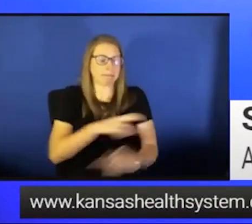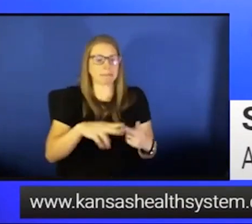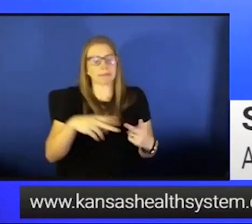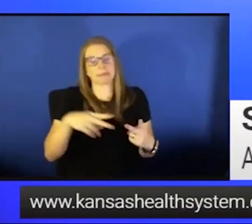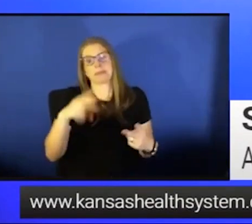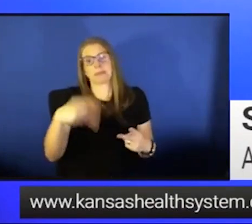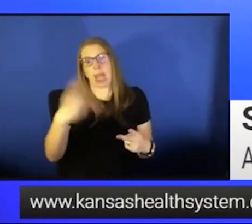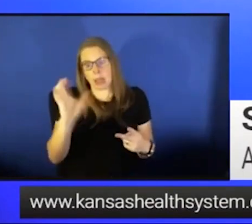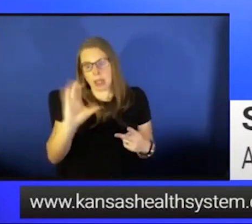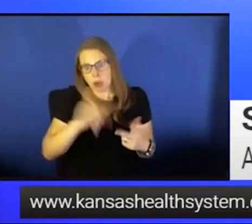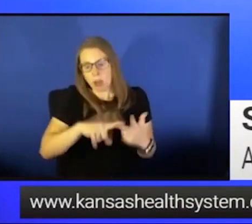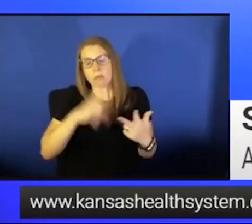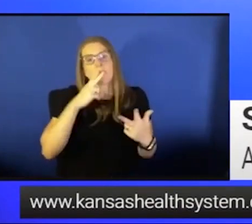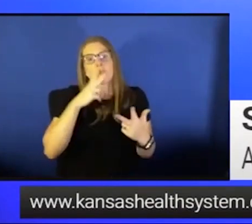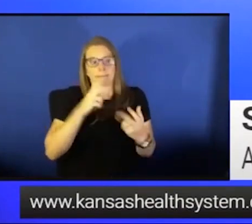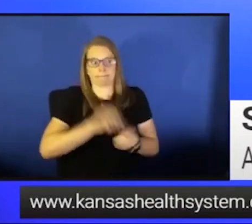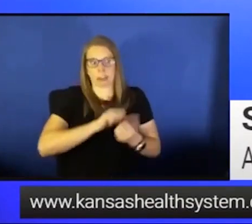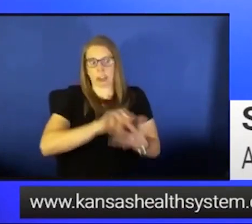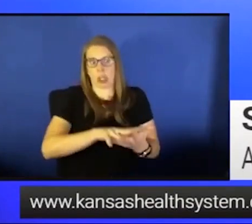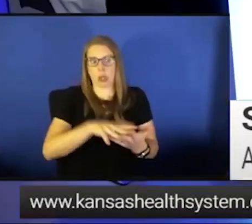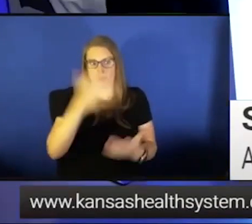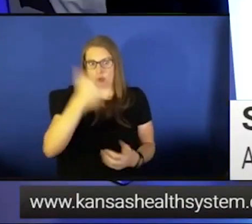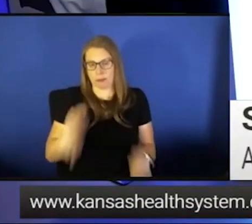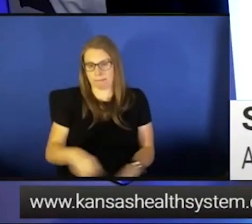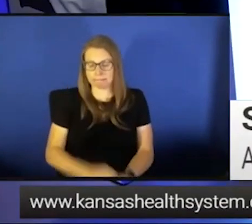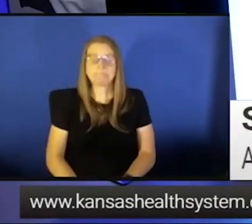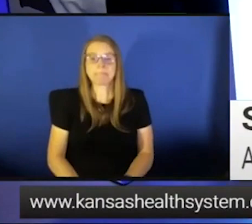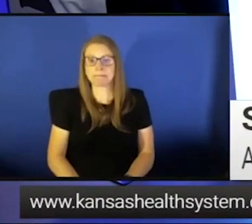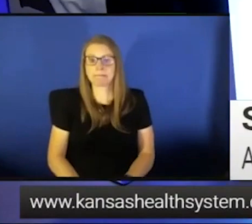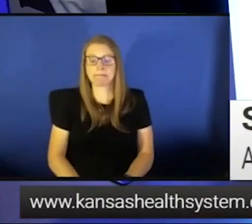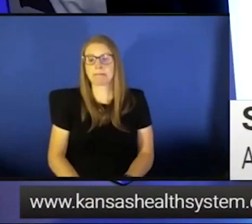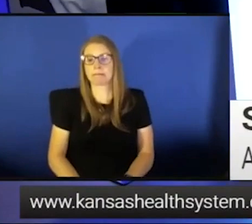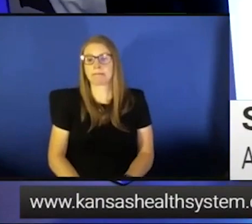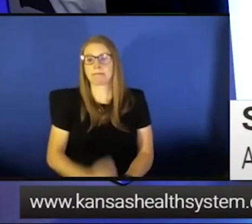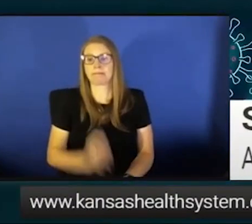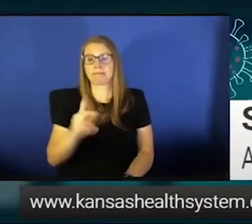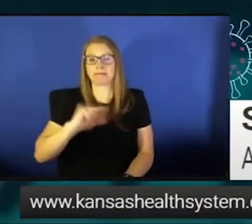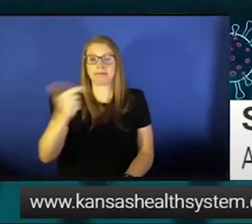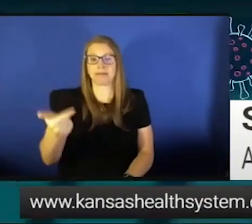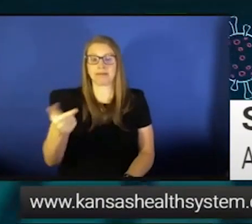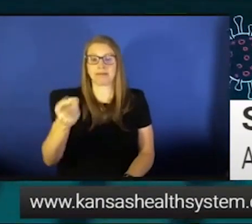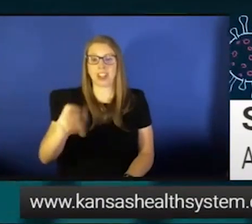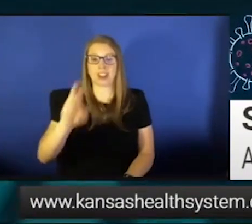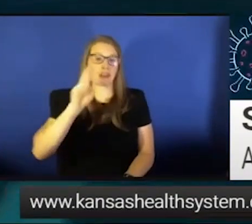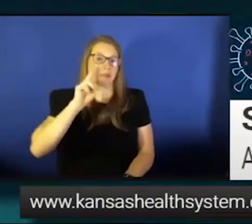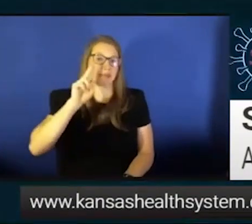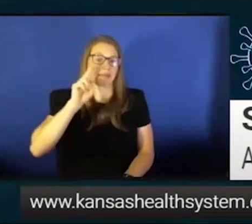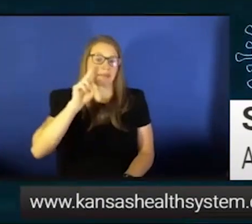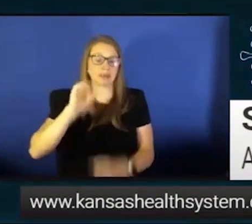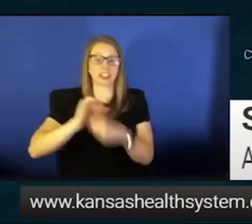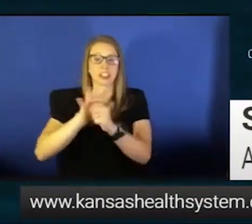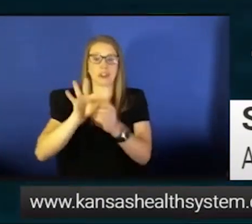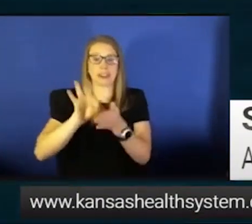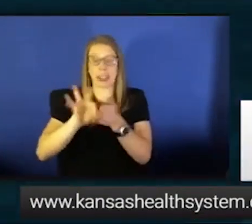those can cause stroke. All right, we are going to turn to Dr. Hawkinson and get a check on our COVID count and some